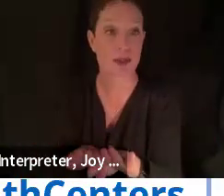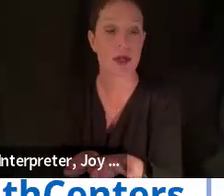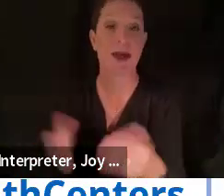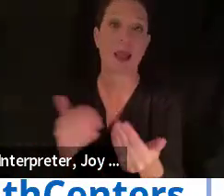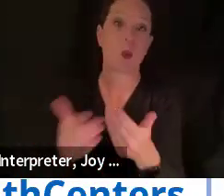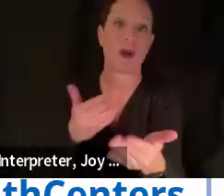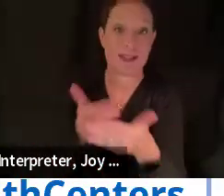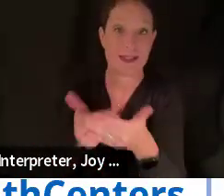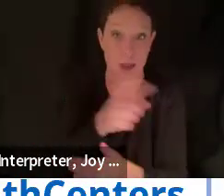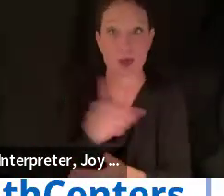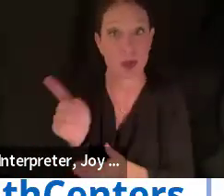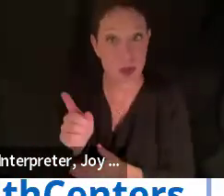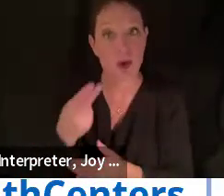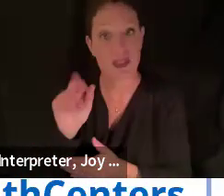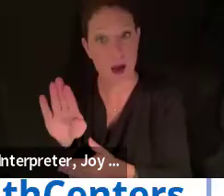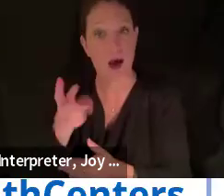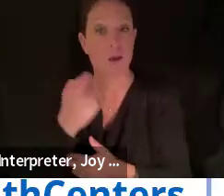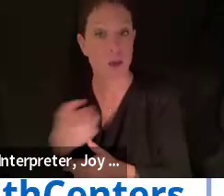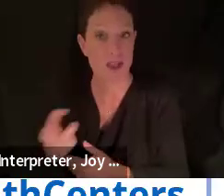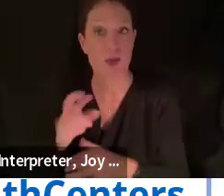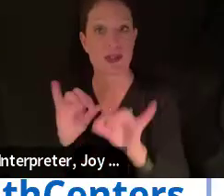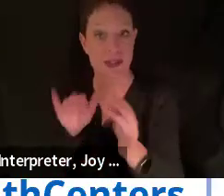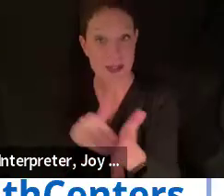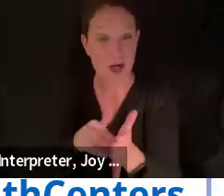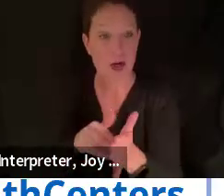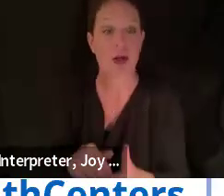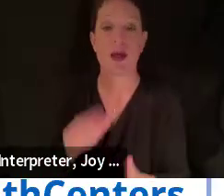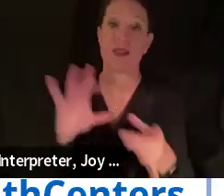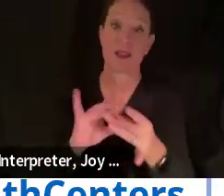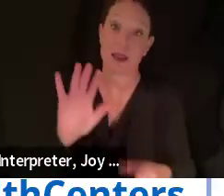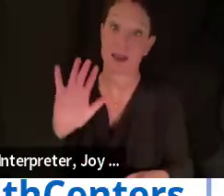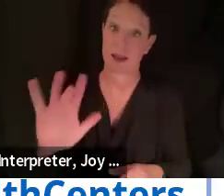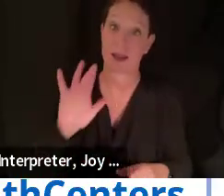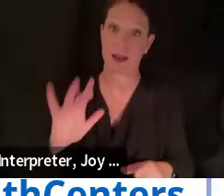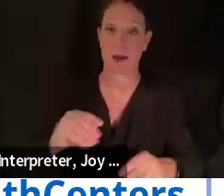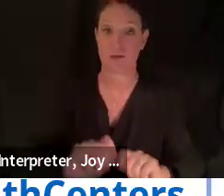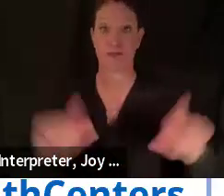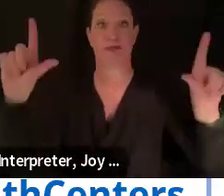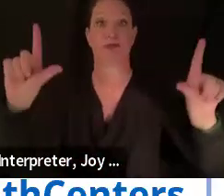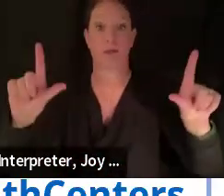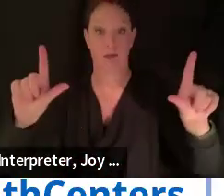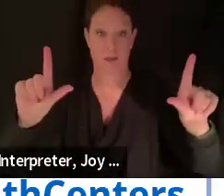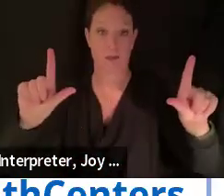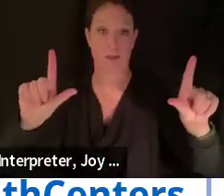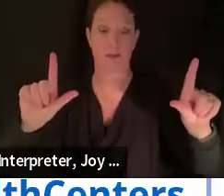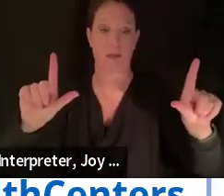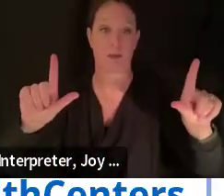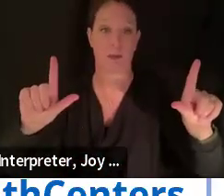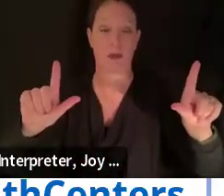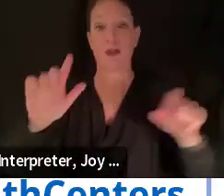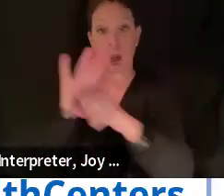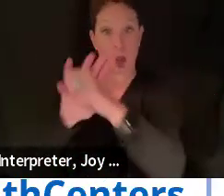like I previously stated about the other resource, essentially all you'd have to do is click on the link above, and it will show you